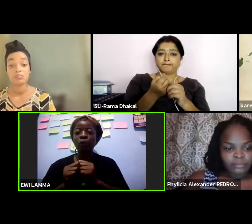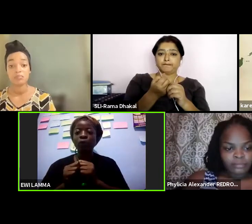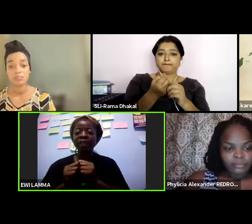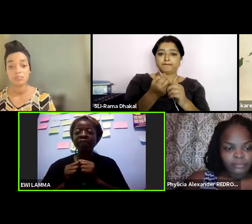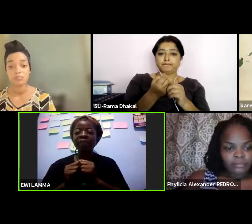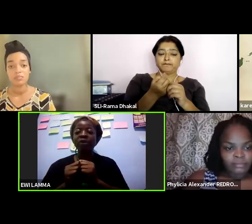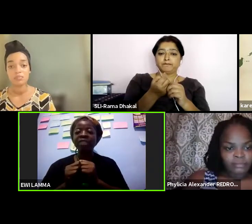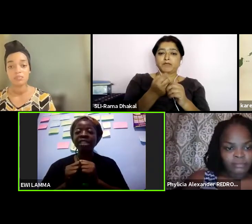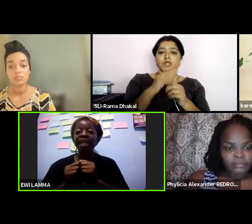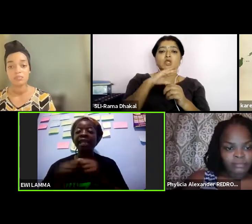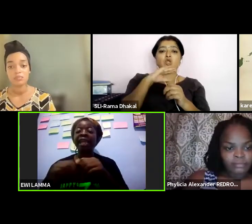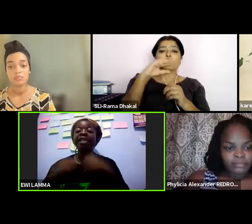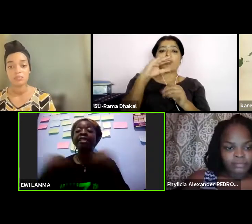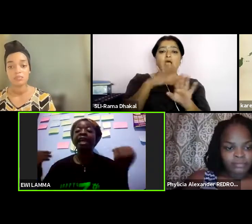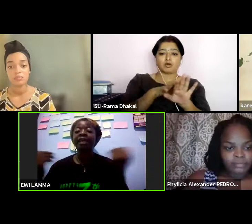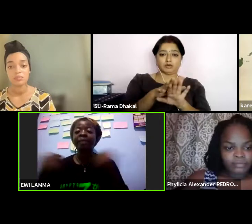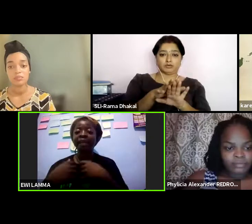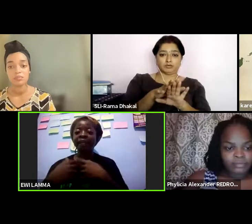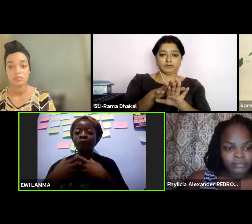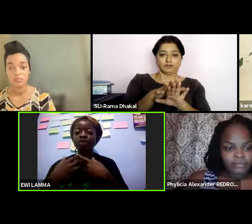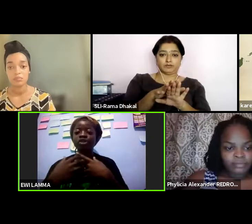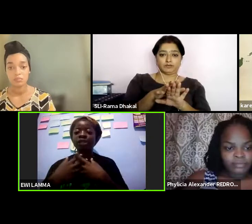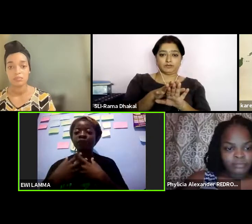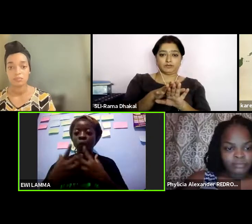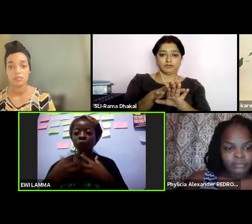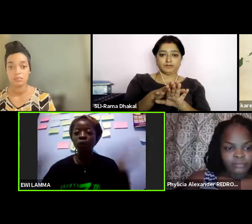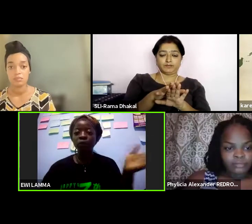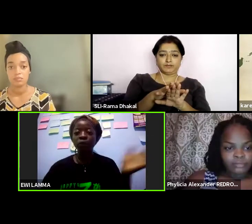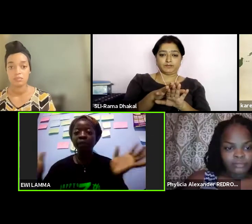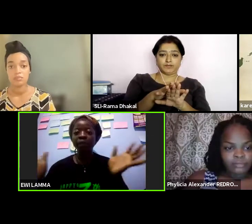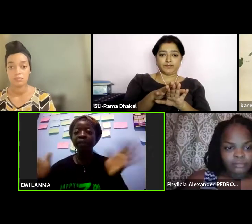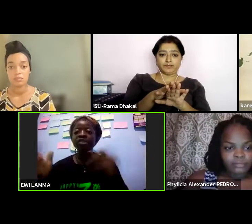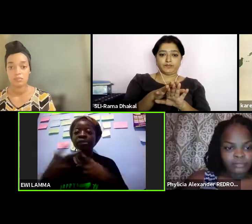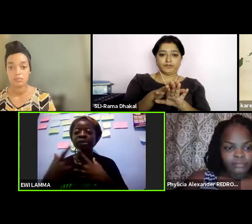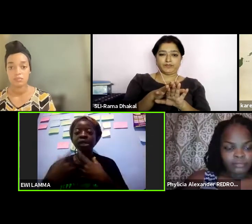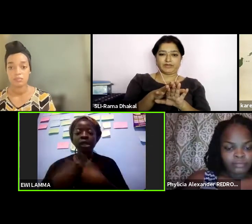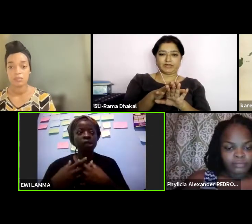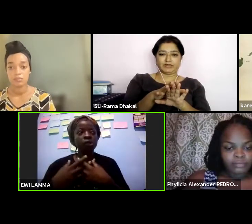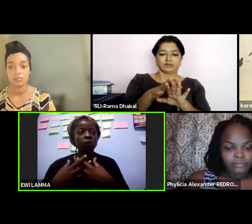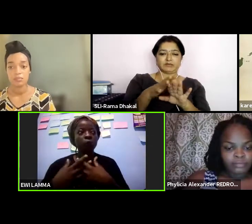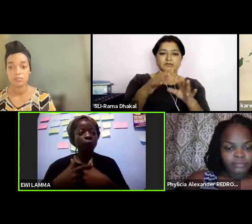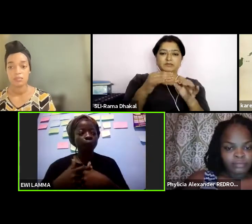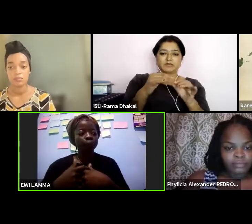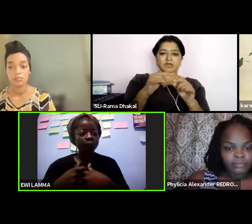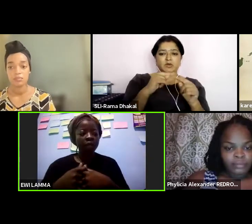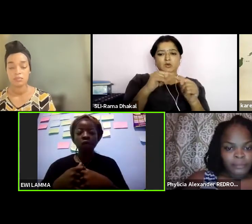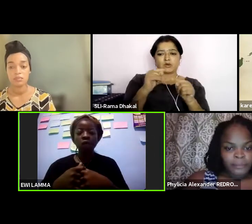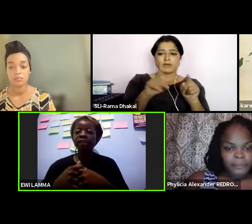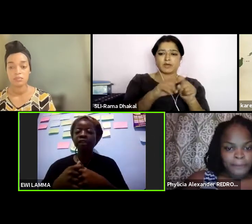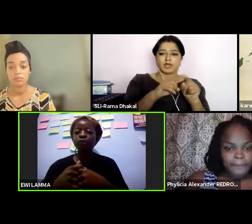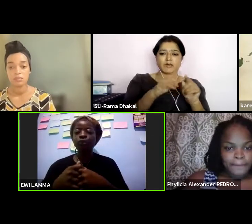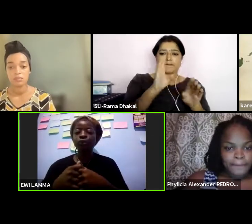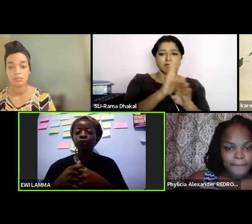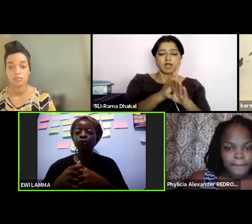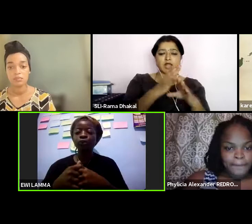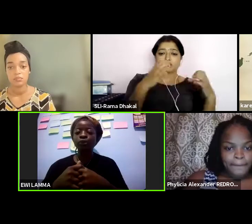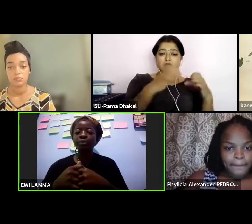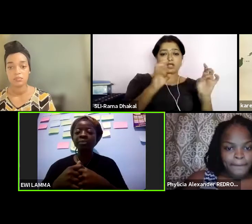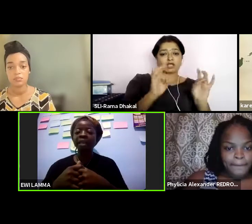go leave the community at any time they had an opportunity for greener pastures. So in order